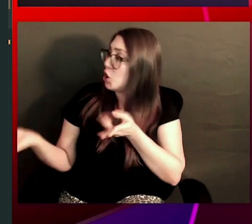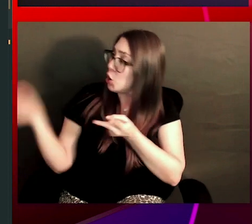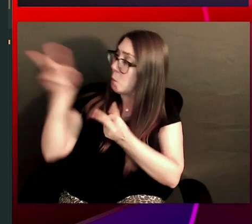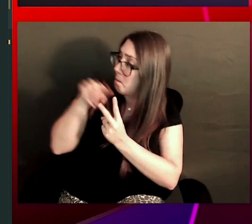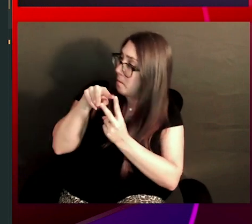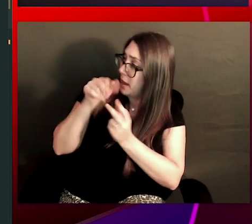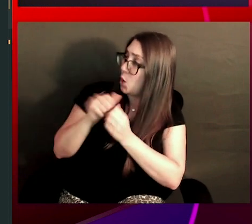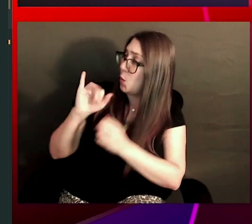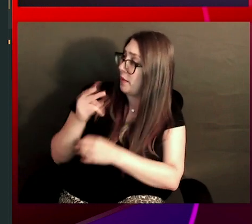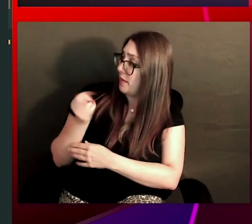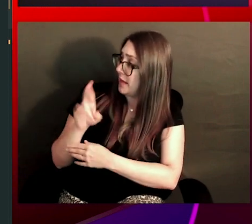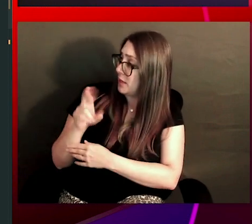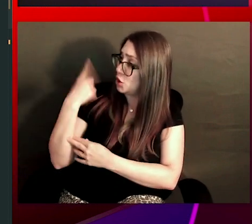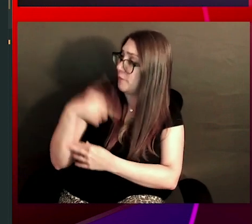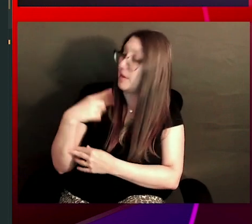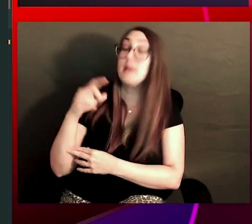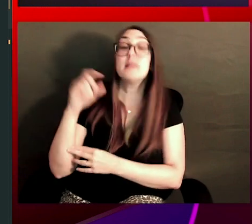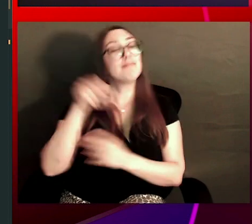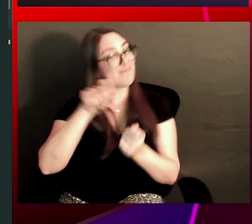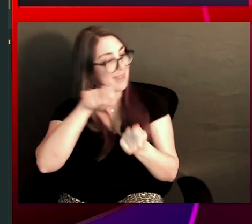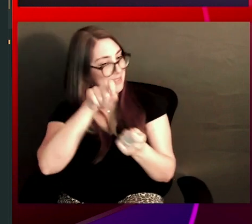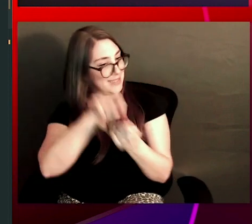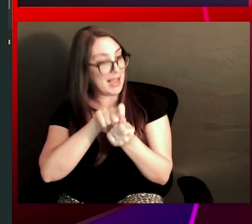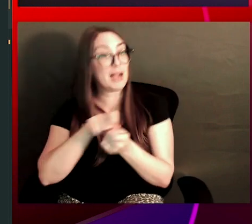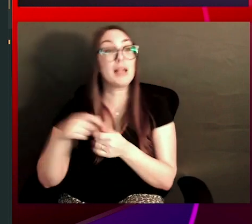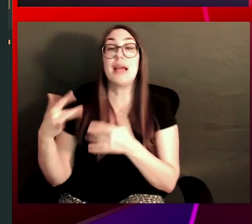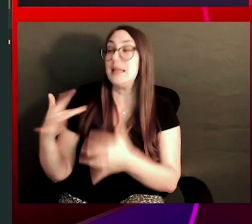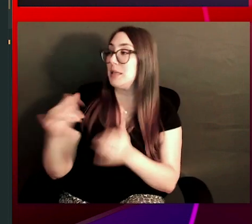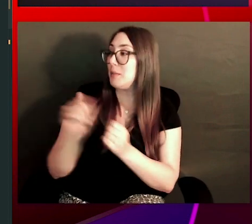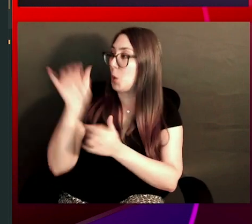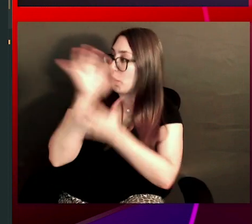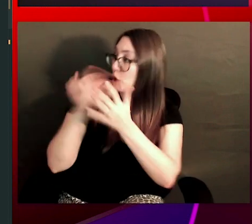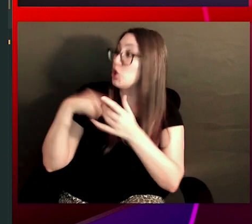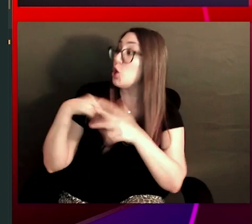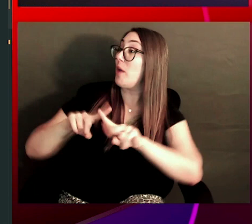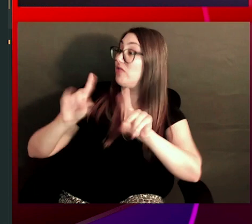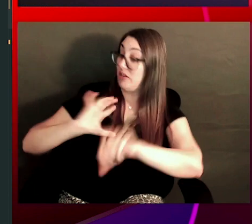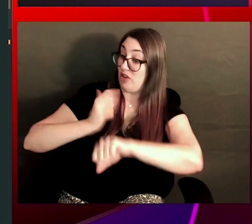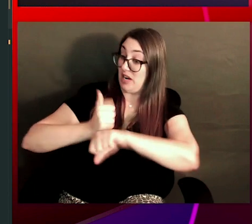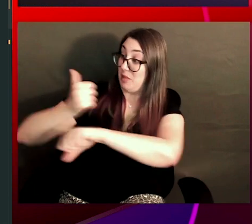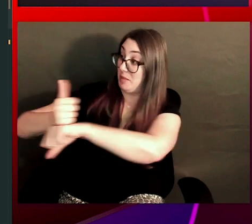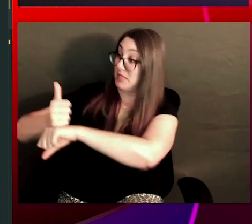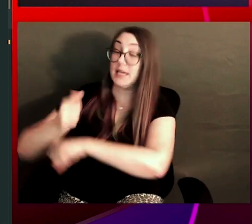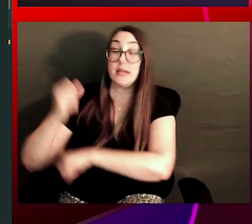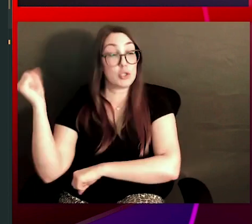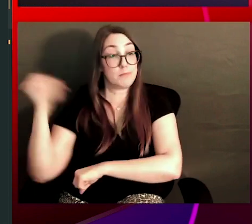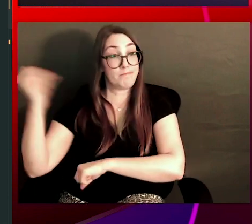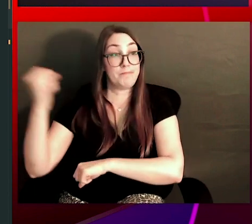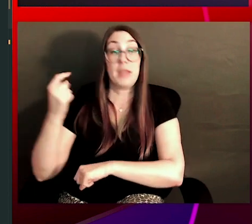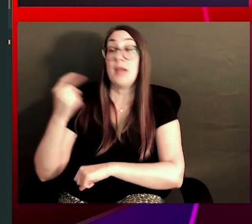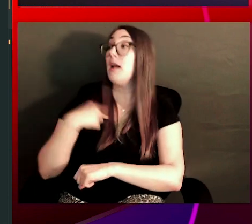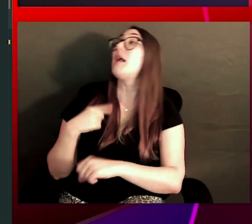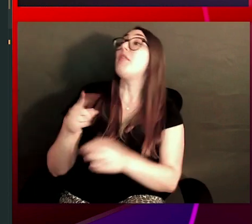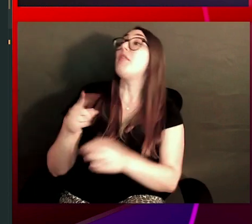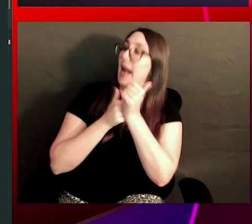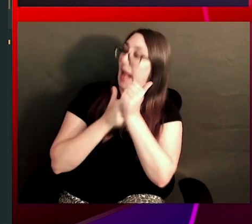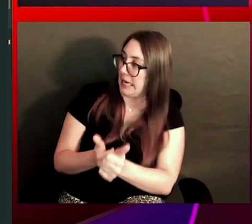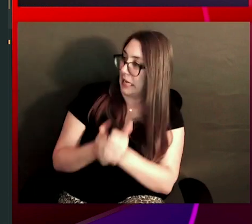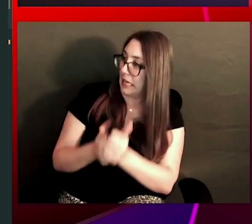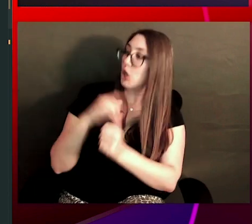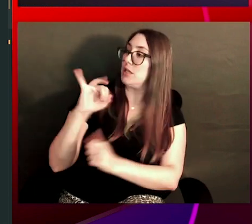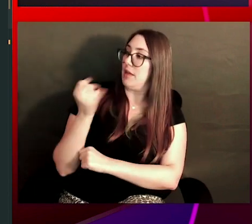concrete implementation of the class so that you can have different implementations that adhere to that interface, and then in your